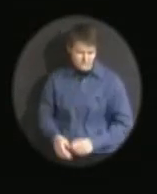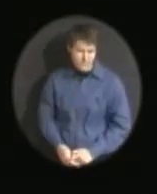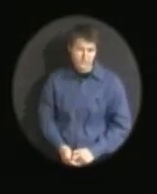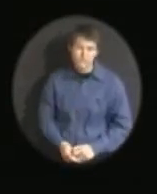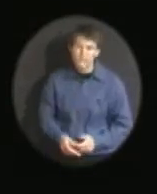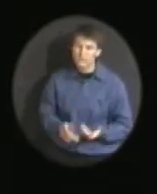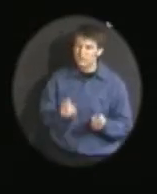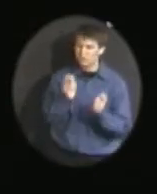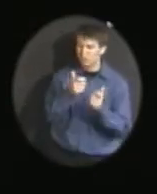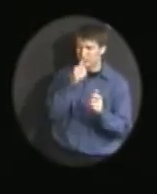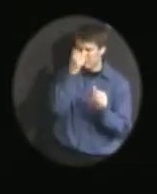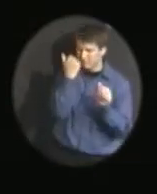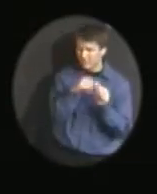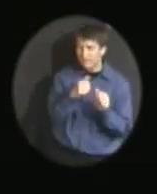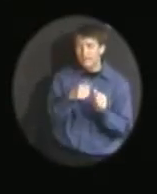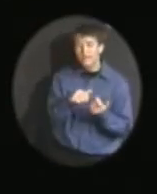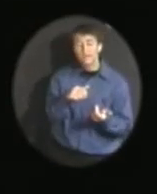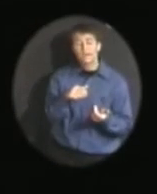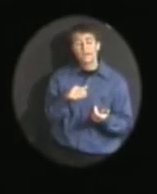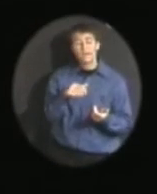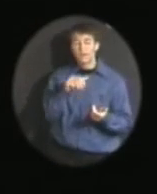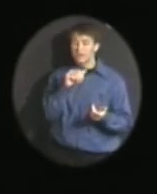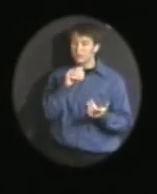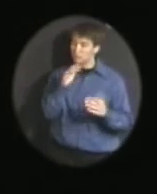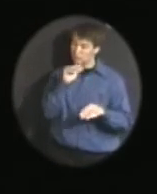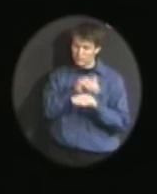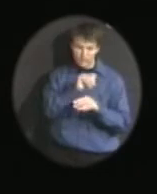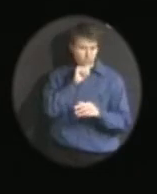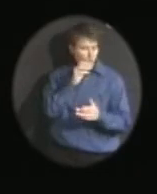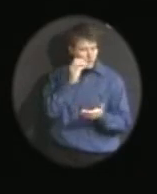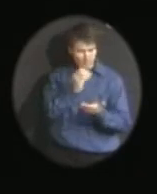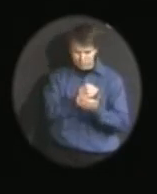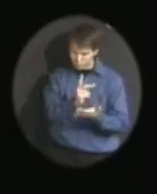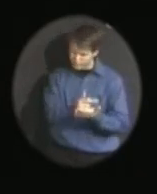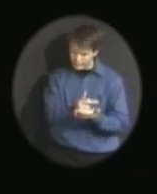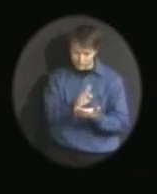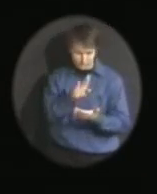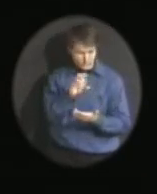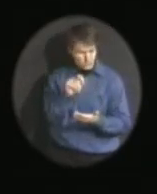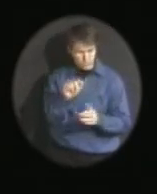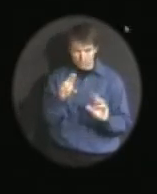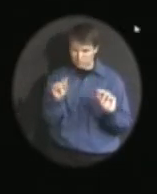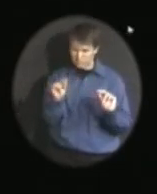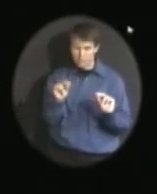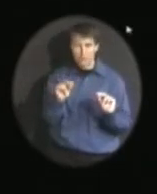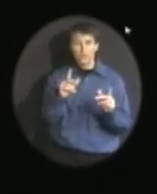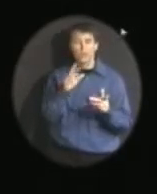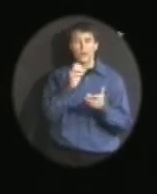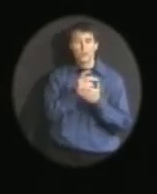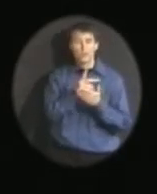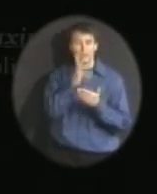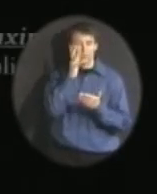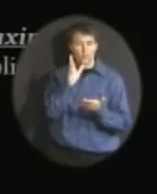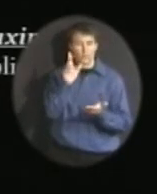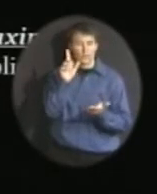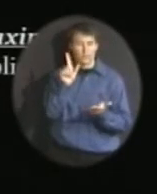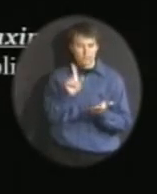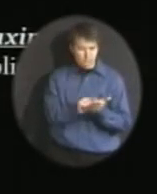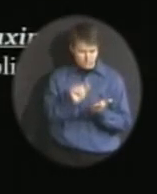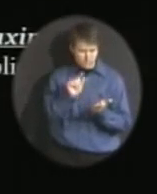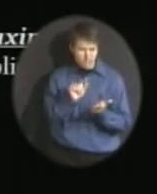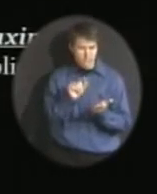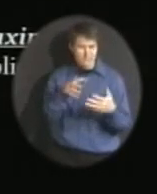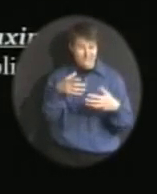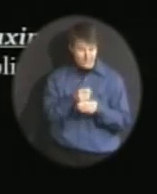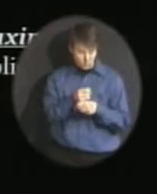Just quick reminders, you're not approving the budget this evening. You're merely approving the publication of the budget summary,